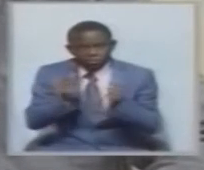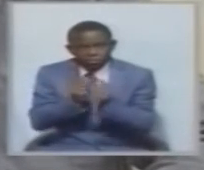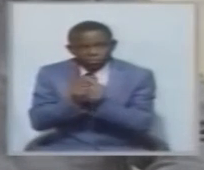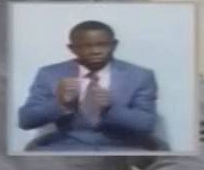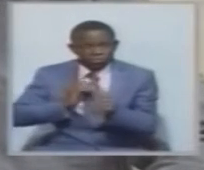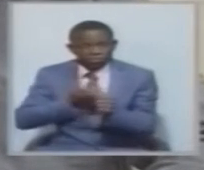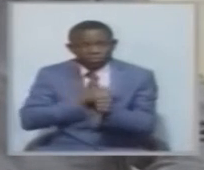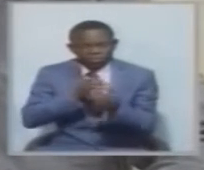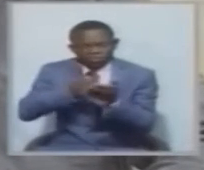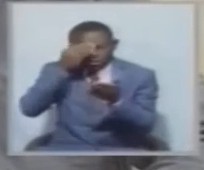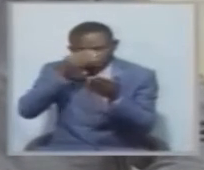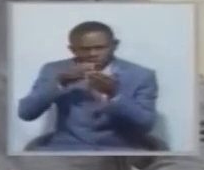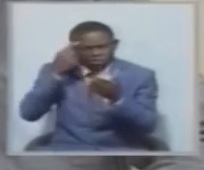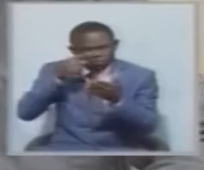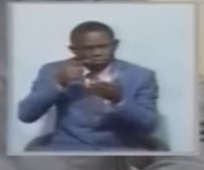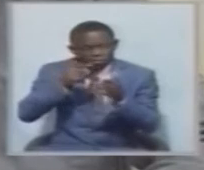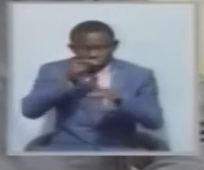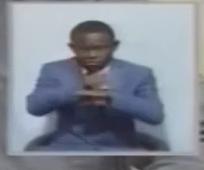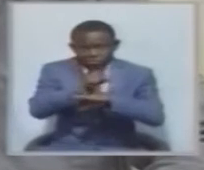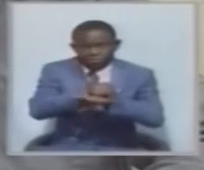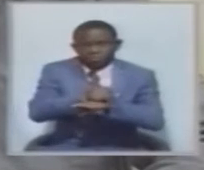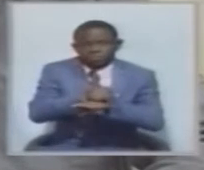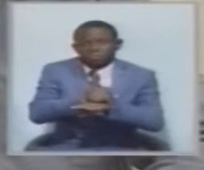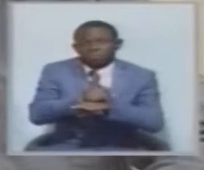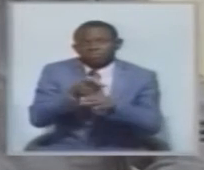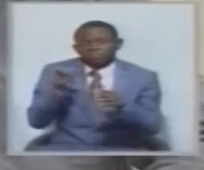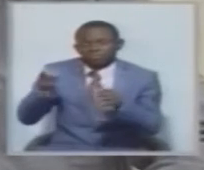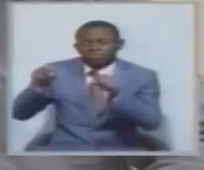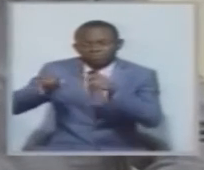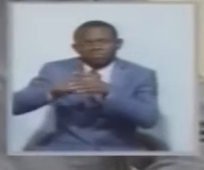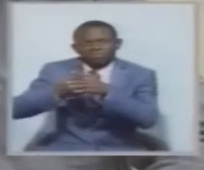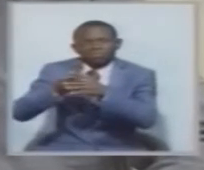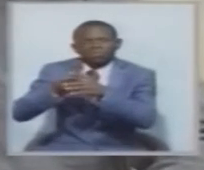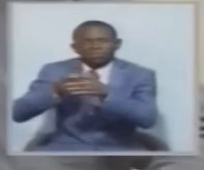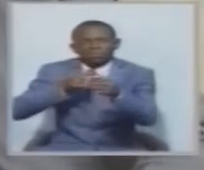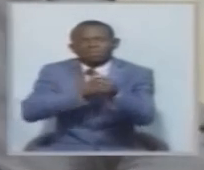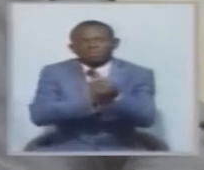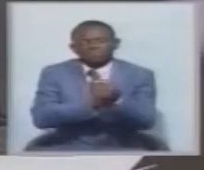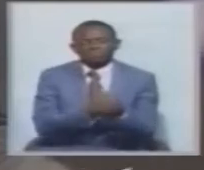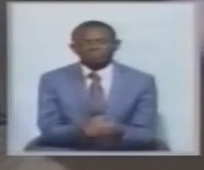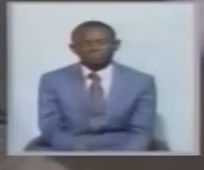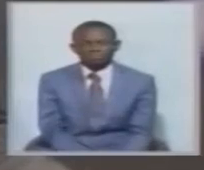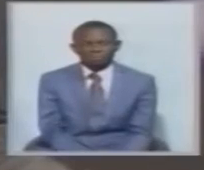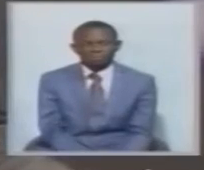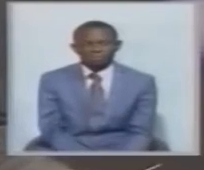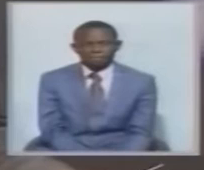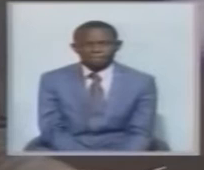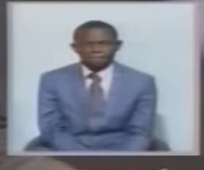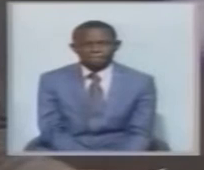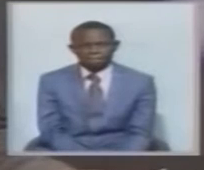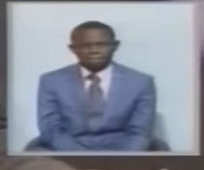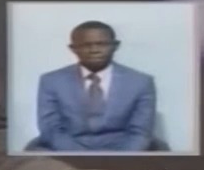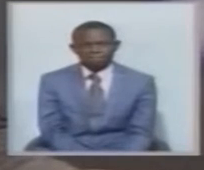particular project, they will approve it. Mm-hmm. So it has nothing to do with our shareholding. Mm-hmm. Let's look at recently Zambia